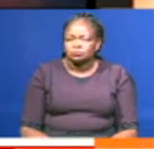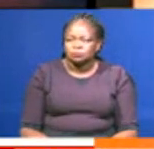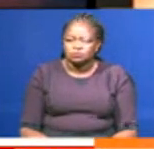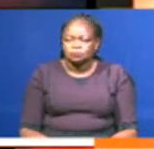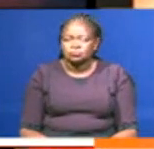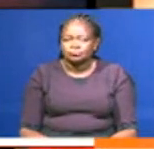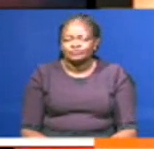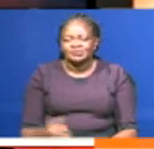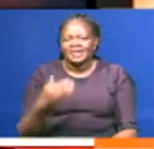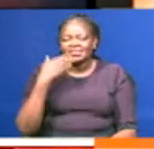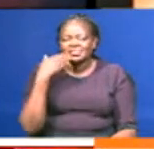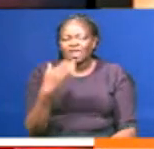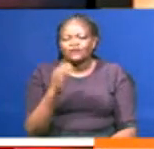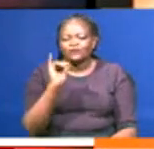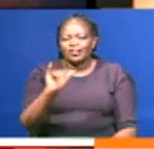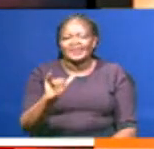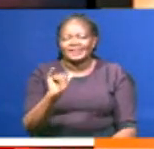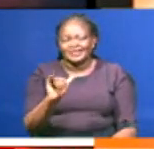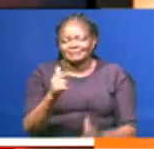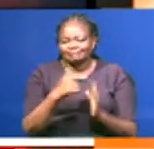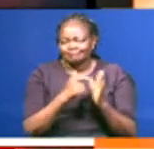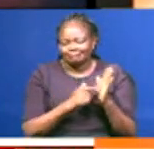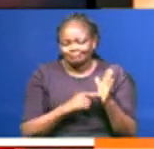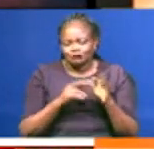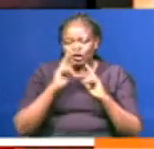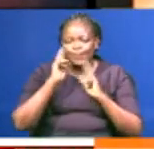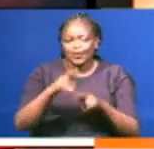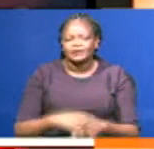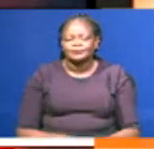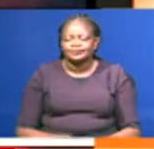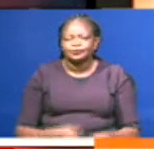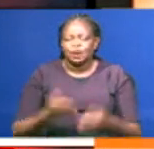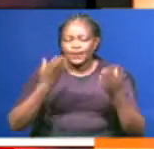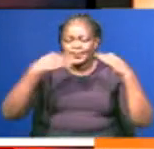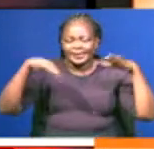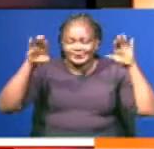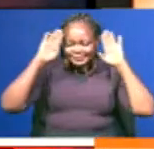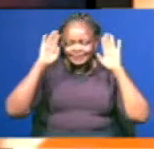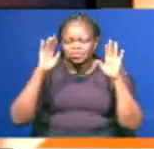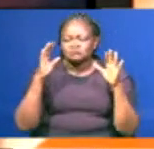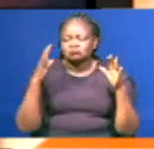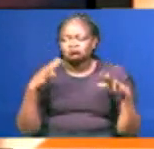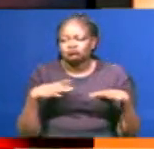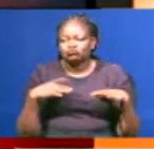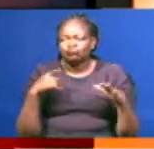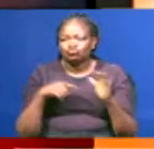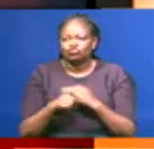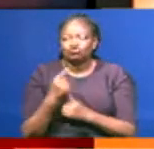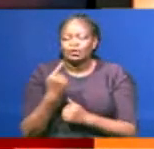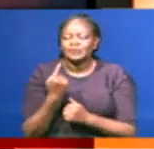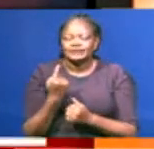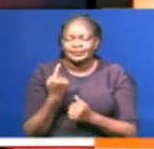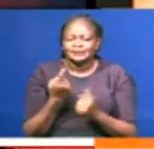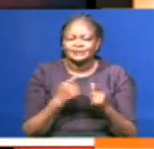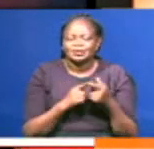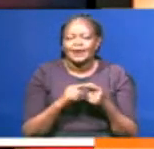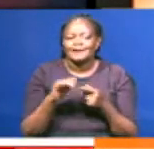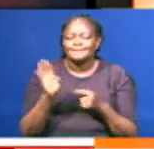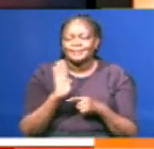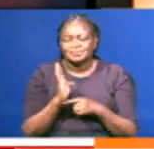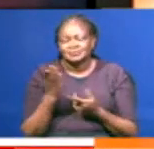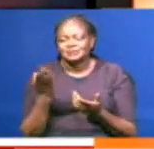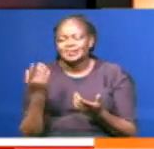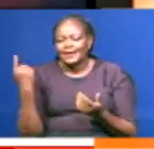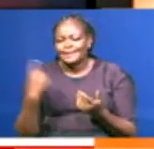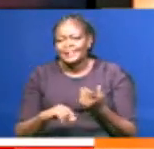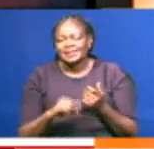Thank you, Buckley, for that detailed report. Moving on, Brazilian winger Rafinha scored the only goal as Barcelona narrowly beat